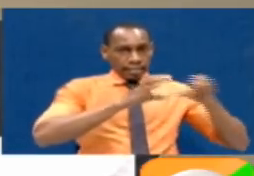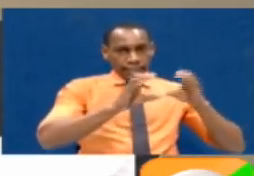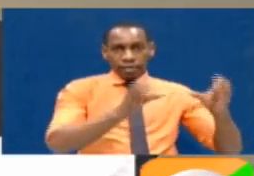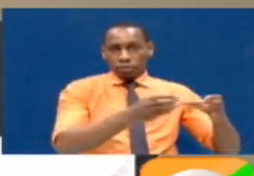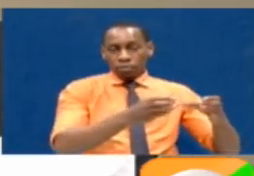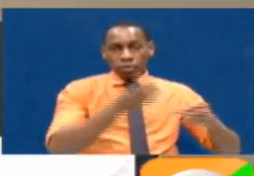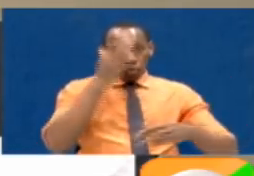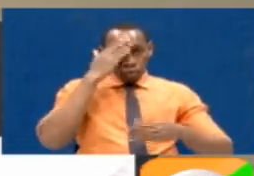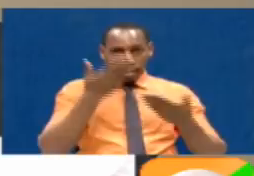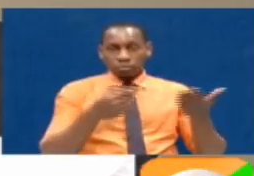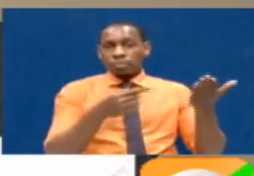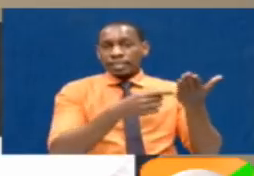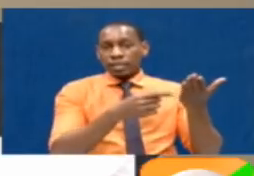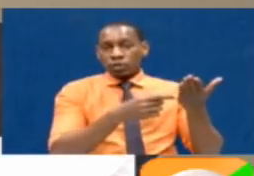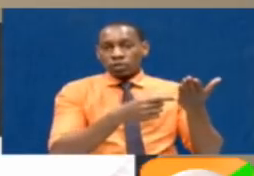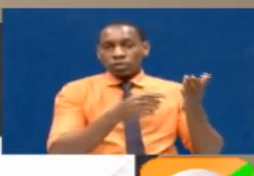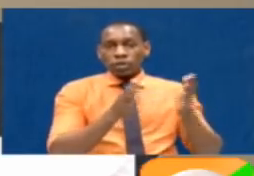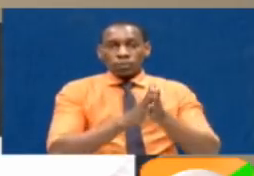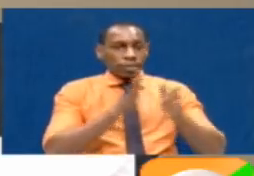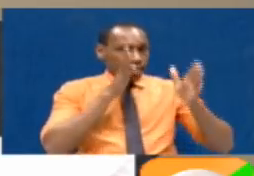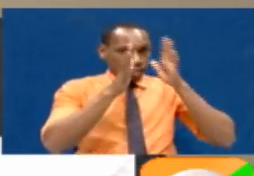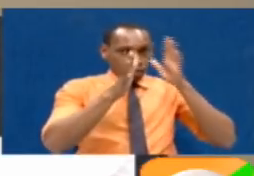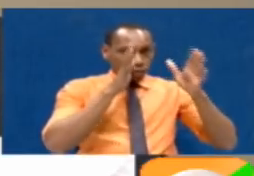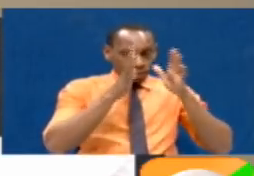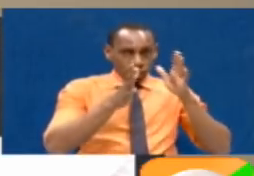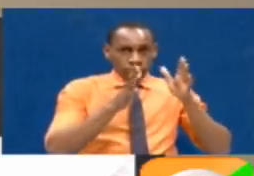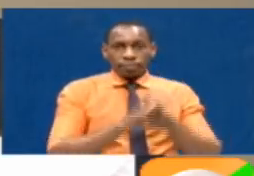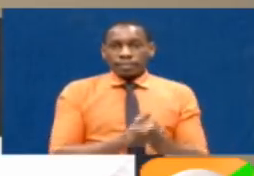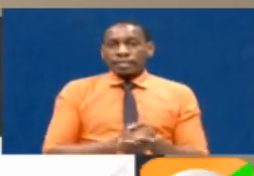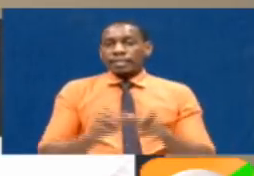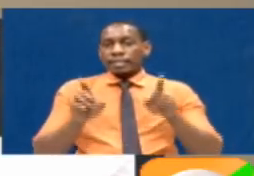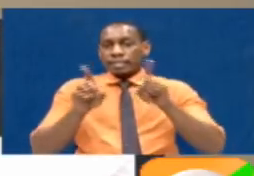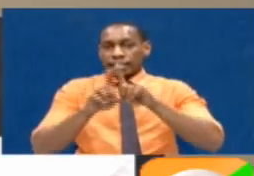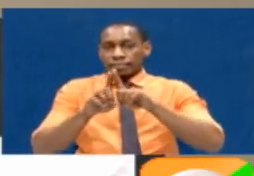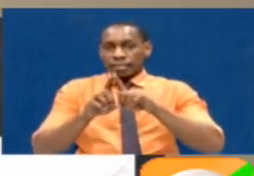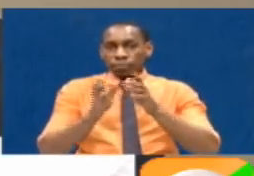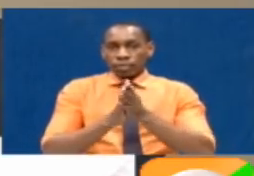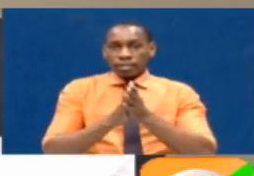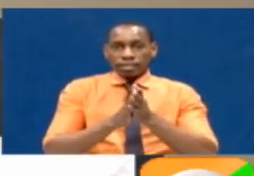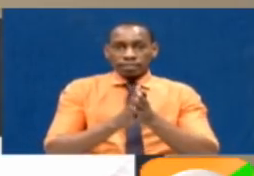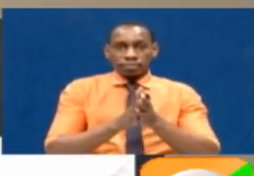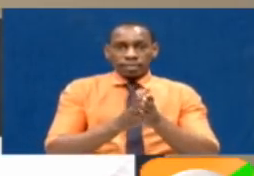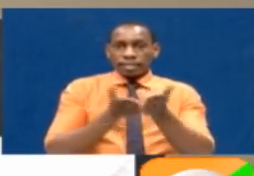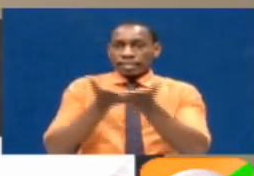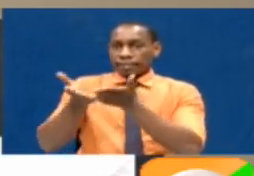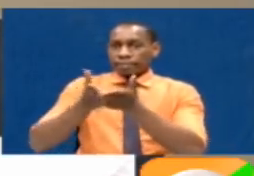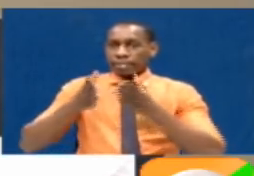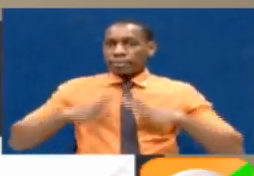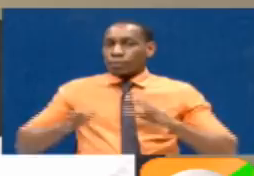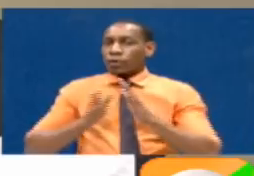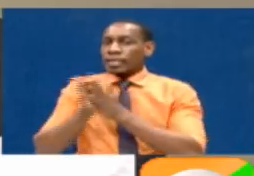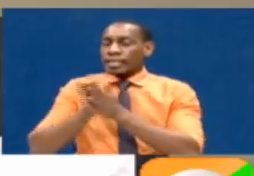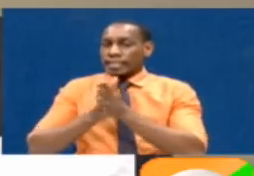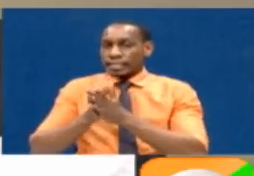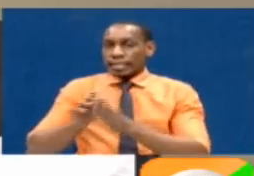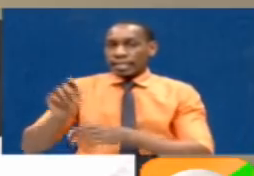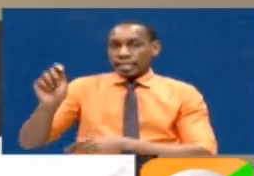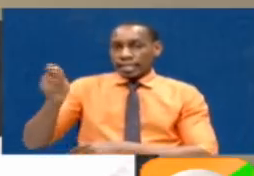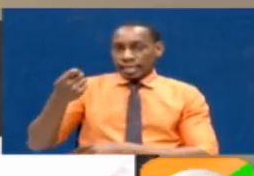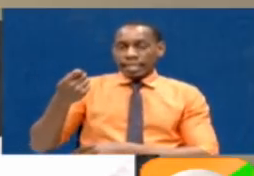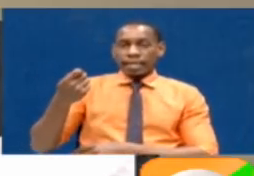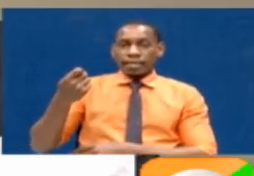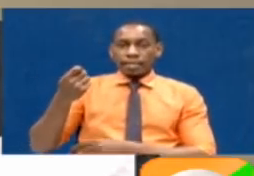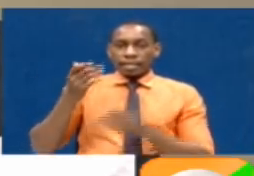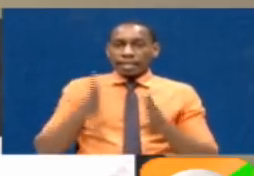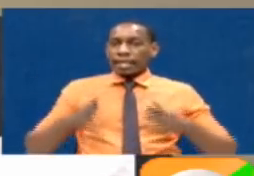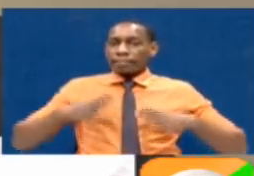known for technology and for innovation, and also for the DNA of serving this community, okay,